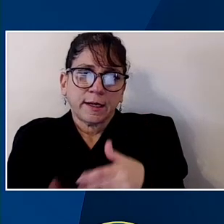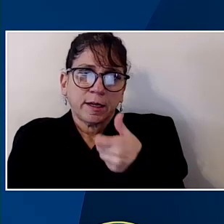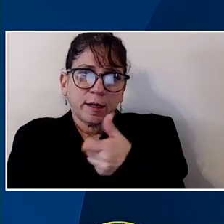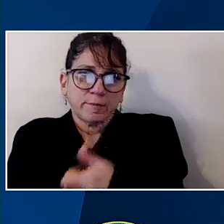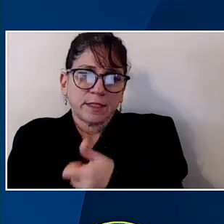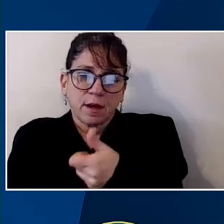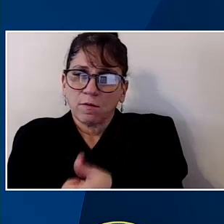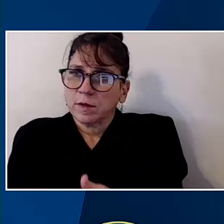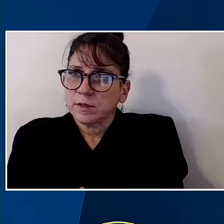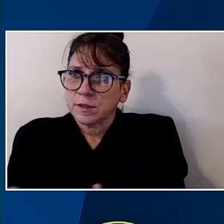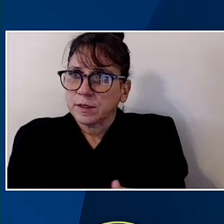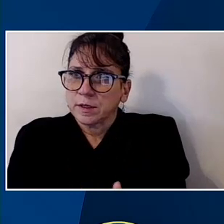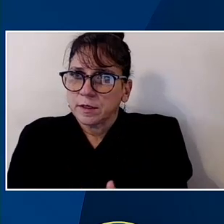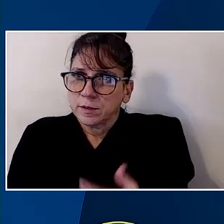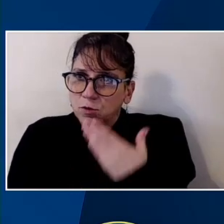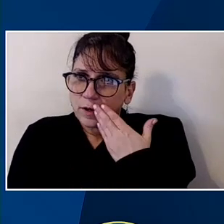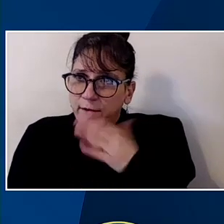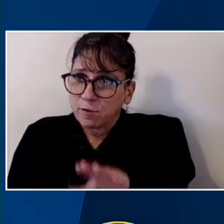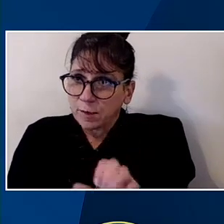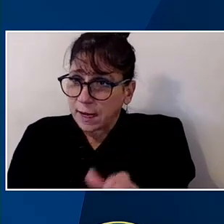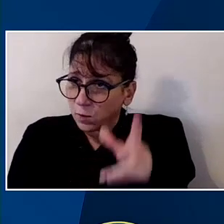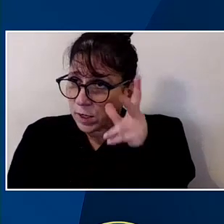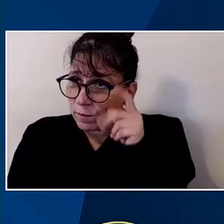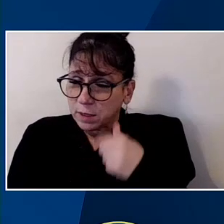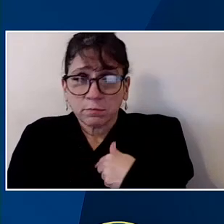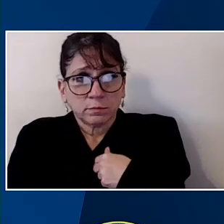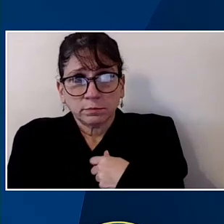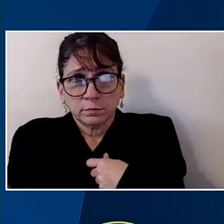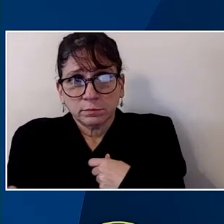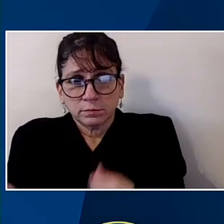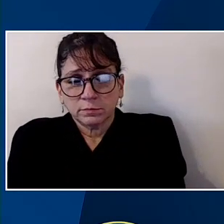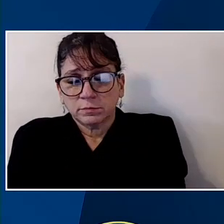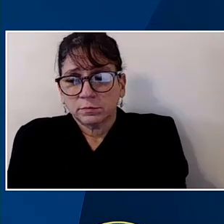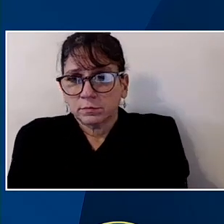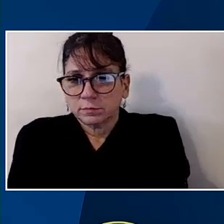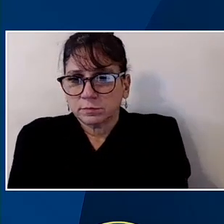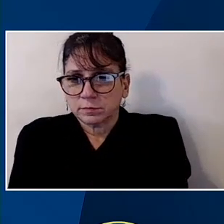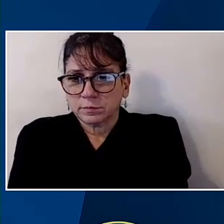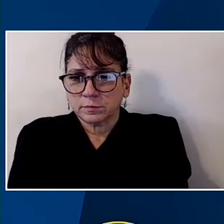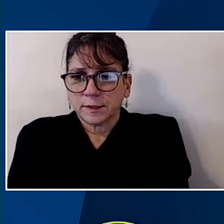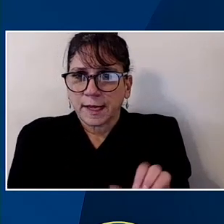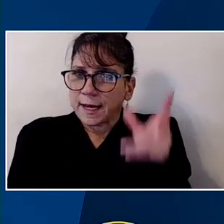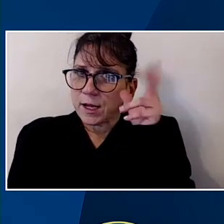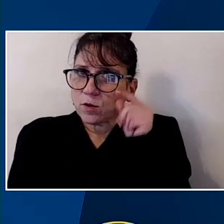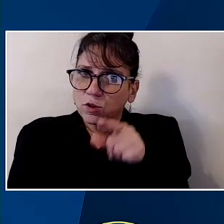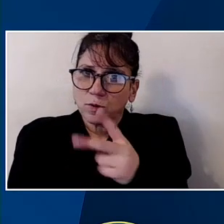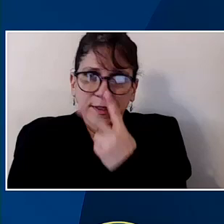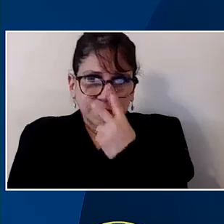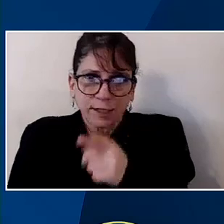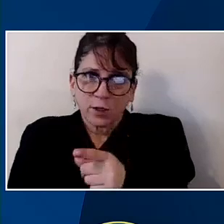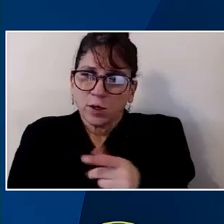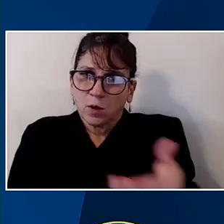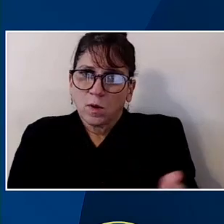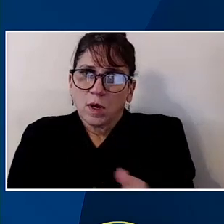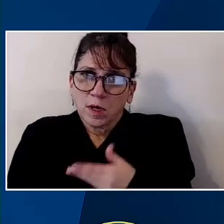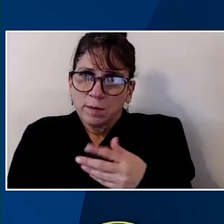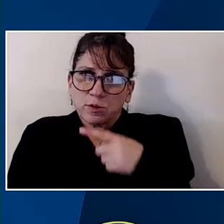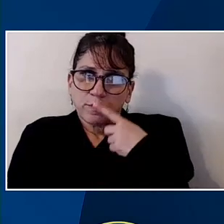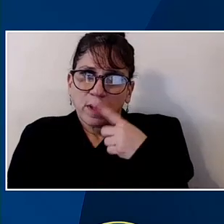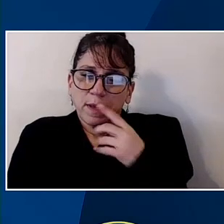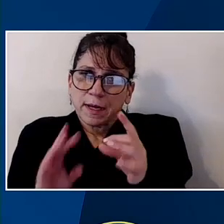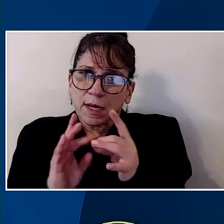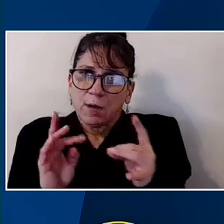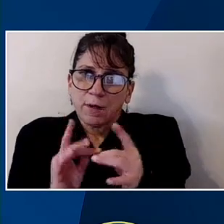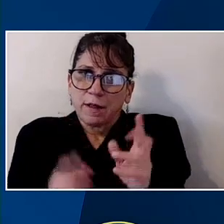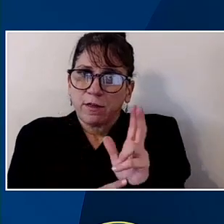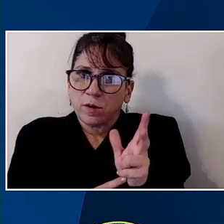Excellent. Good afternoon, William. Can you hear me? I can. Excellent. We can hear you and we can see you. Welcome to public comment. You'll be given 3 minutes to